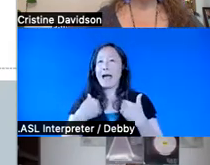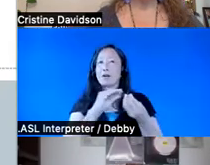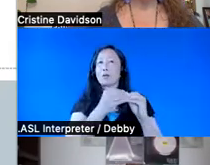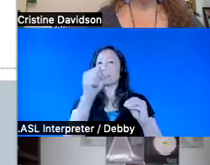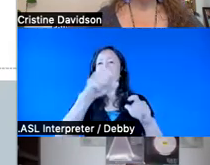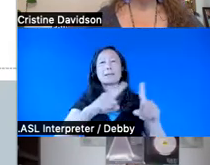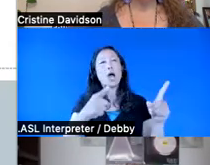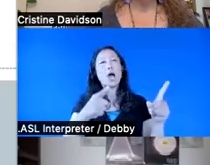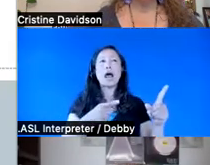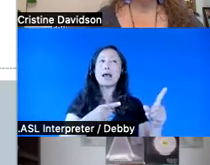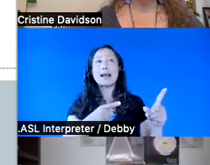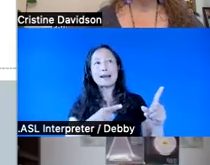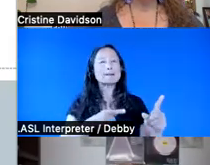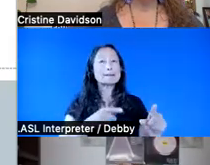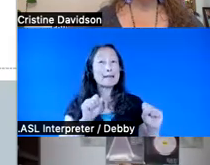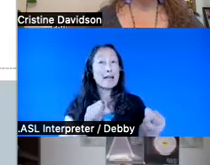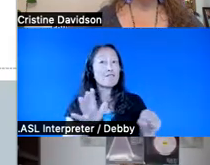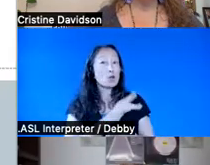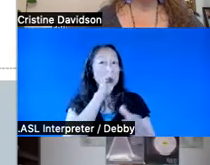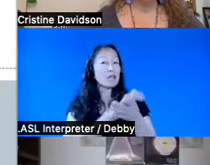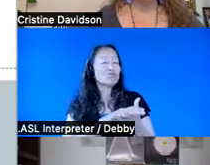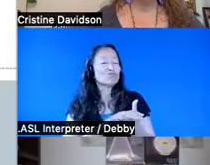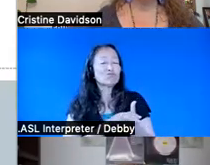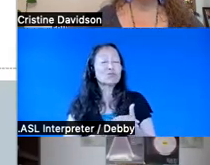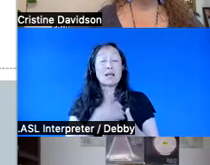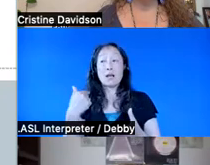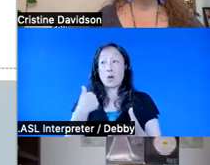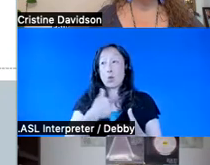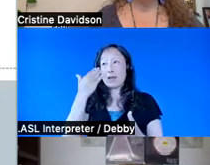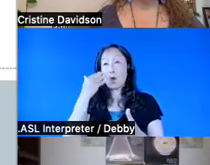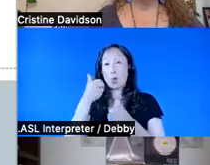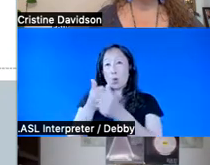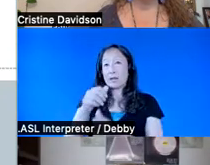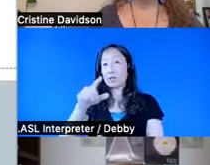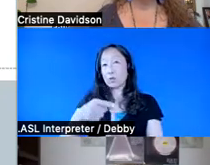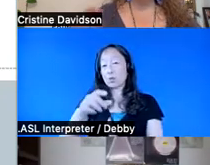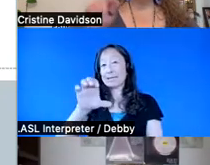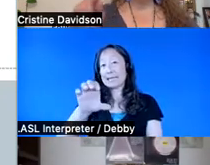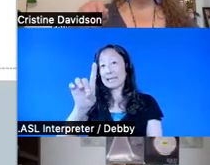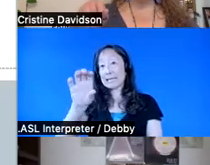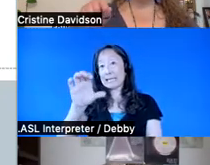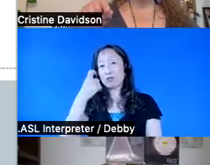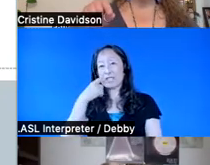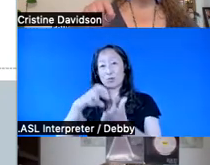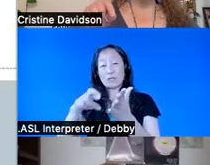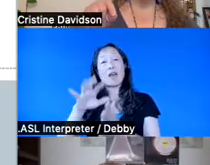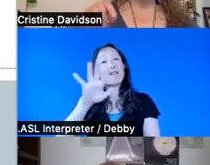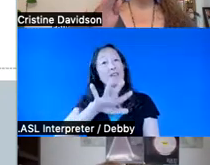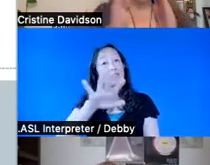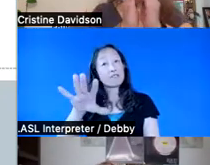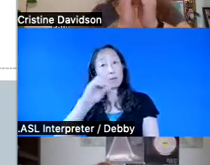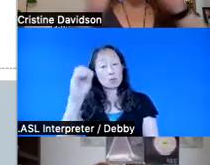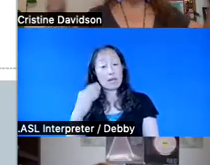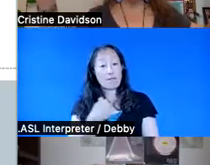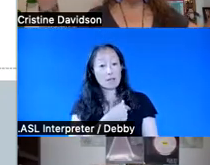according to the CDC's most recent research, is that 55% of us, so if